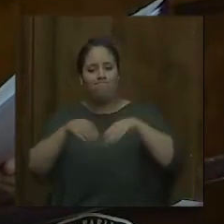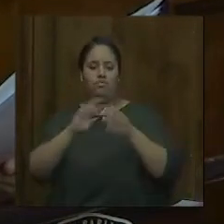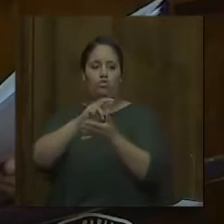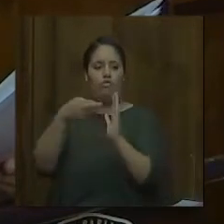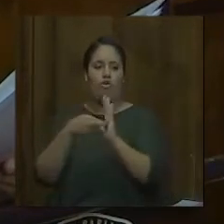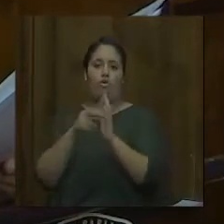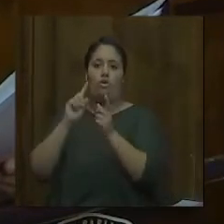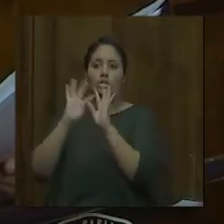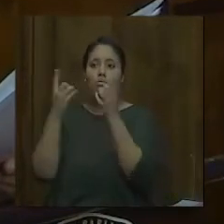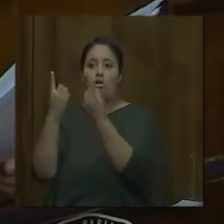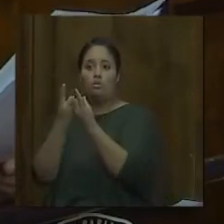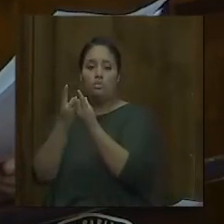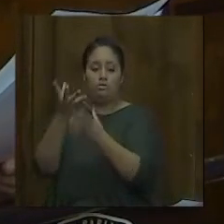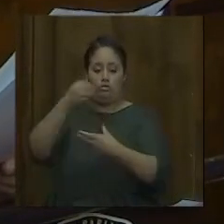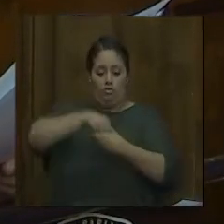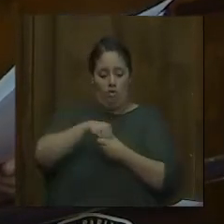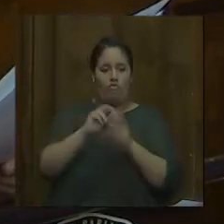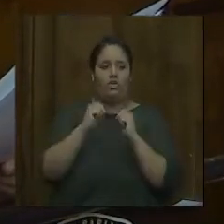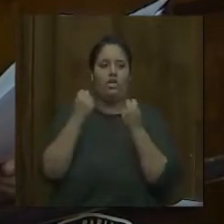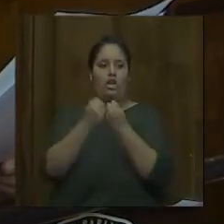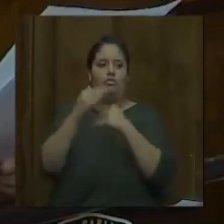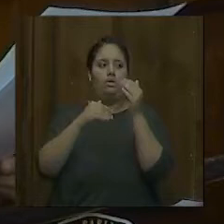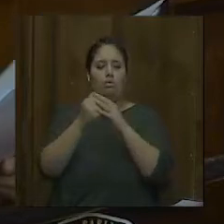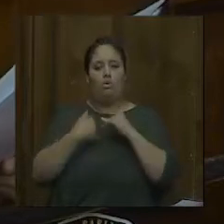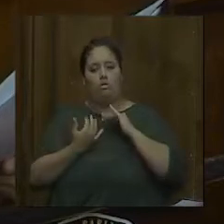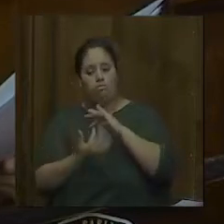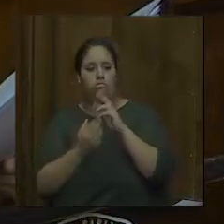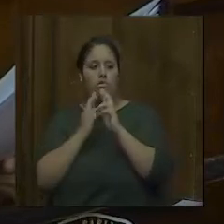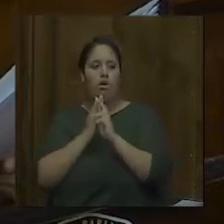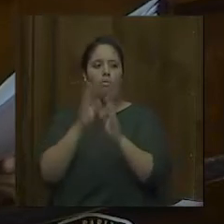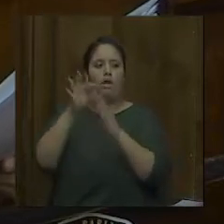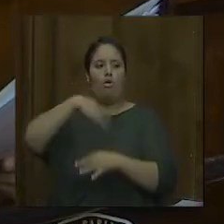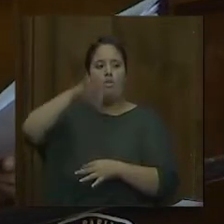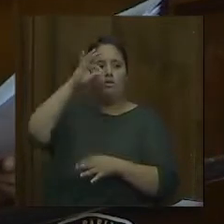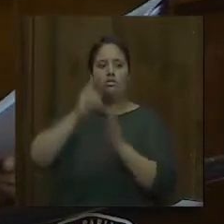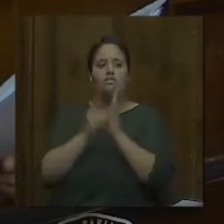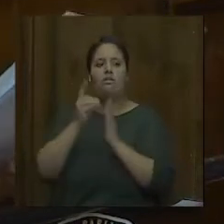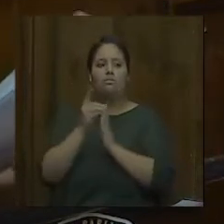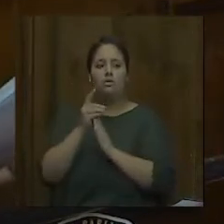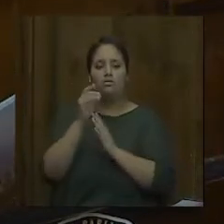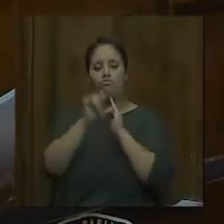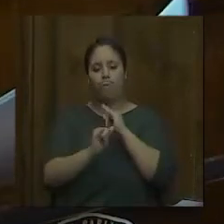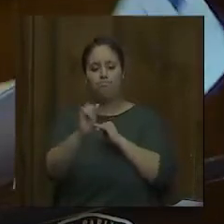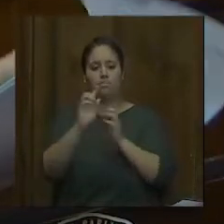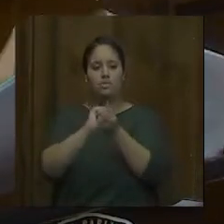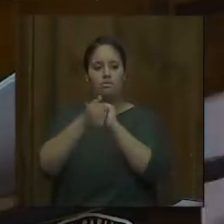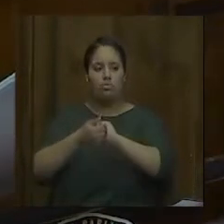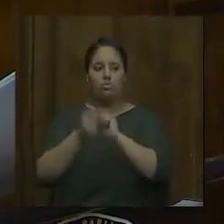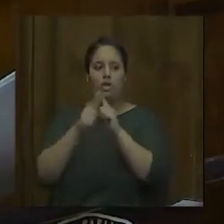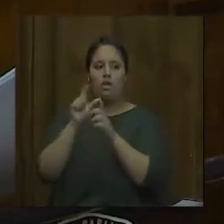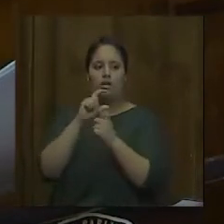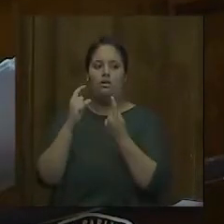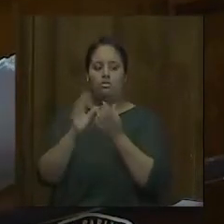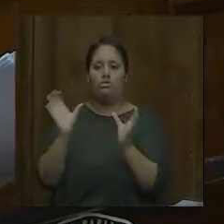department fulfills in nation building, in inspiring hope and in holistic development of the individual through sport and culture